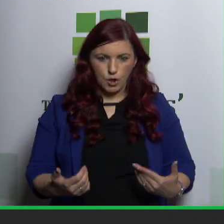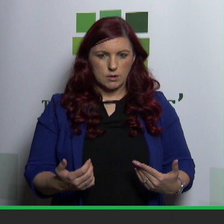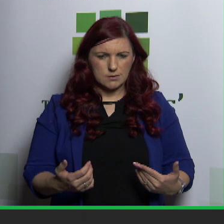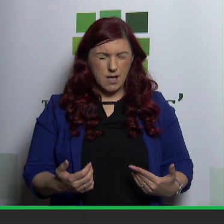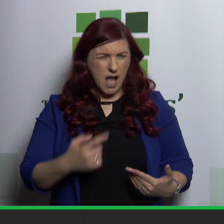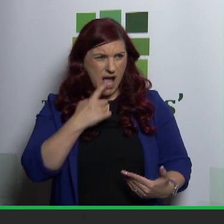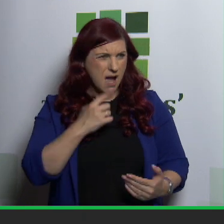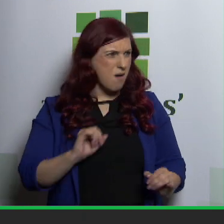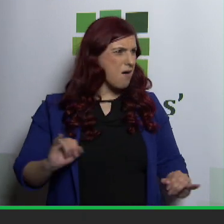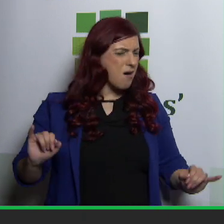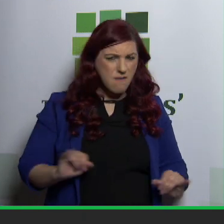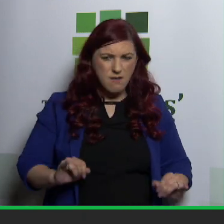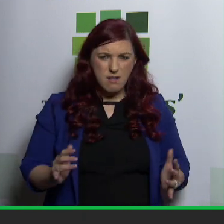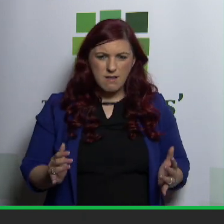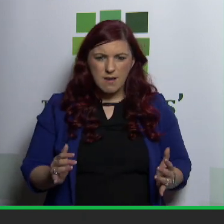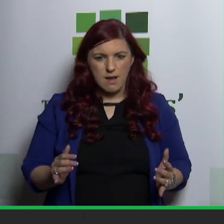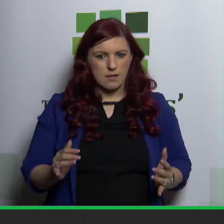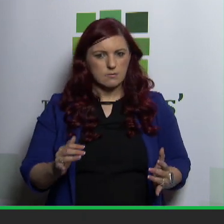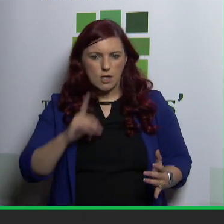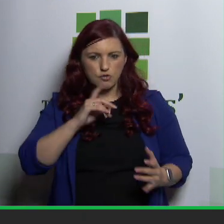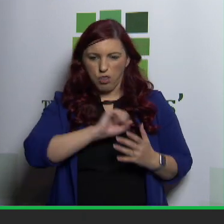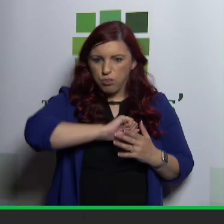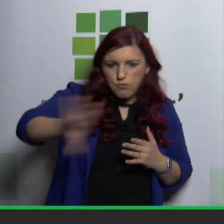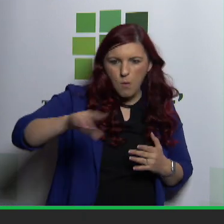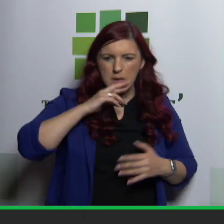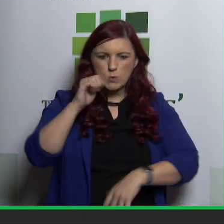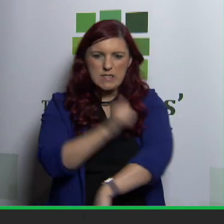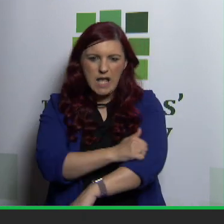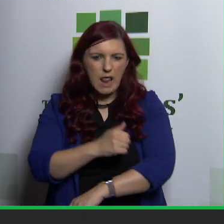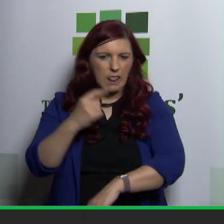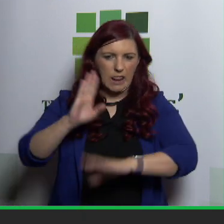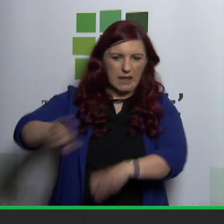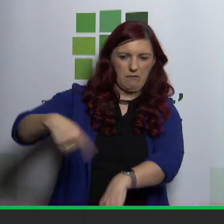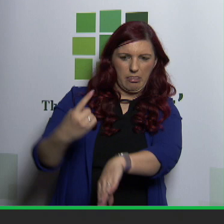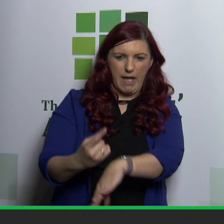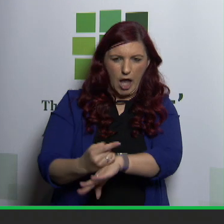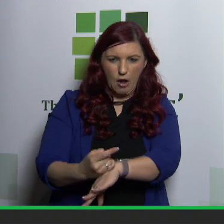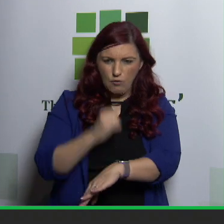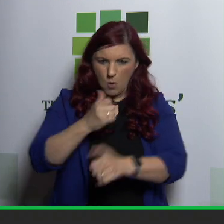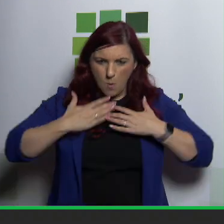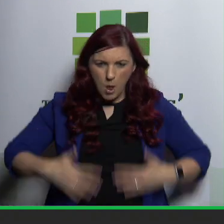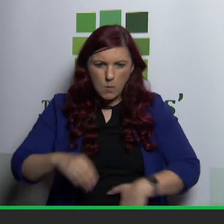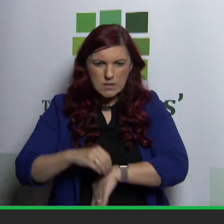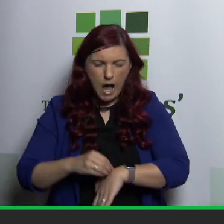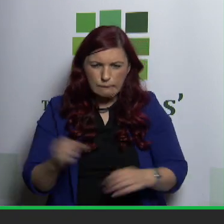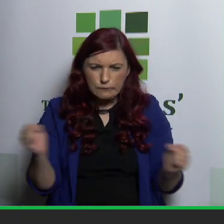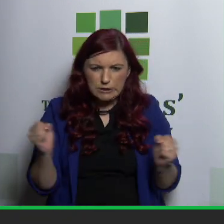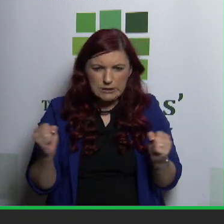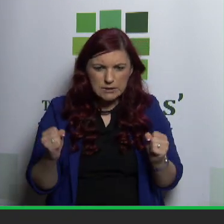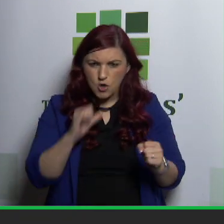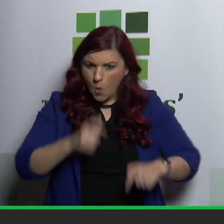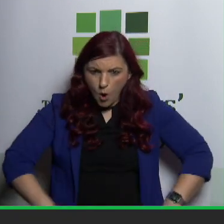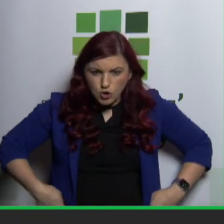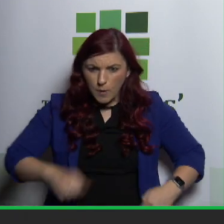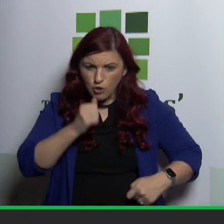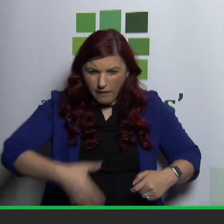It's just a disgrace, like. Just throw them into cells and leave you there in your nip, freezing cold. No underwear